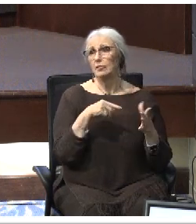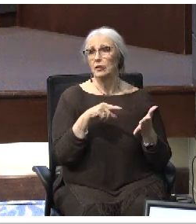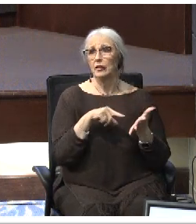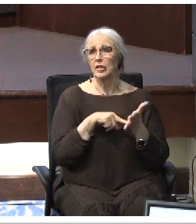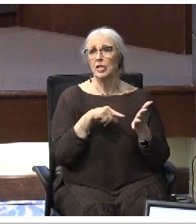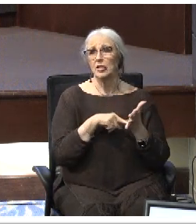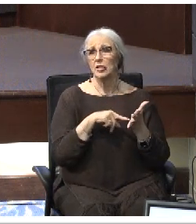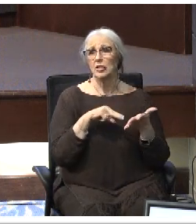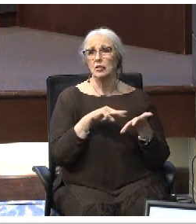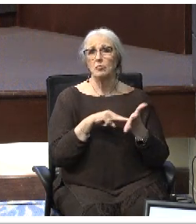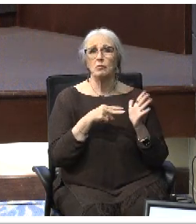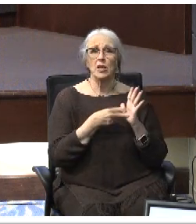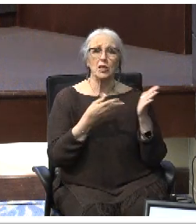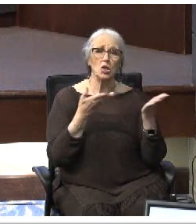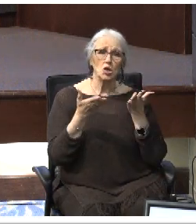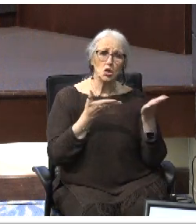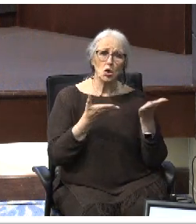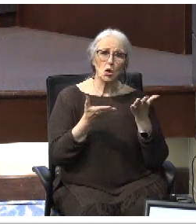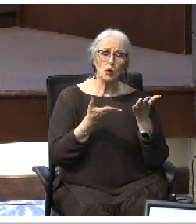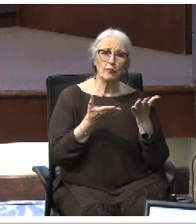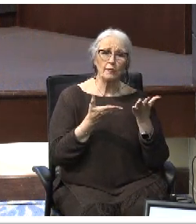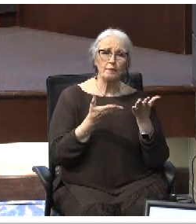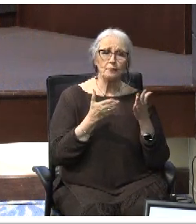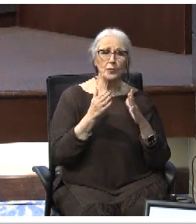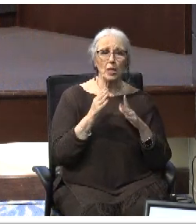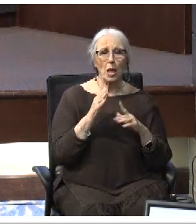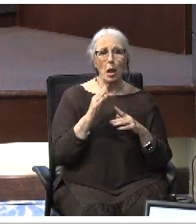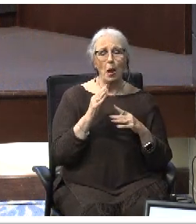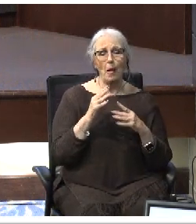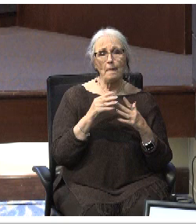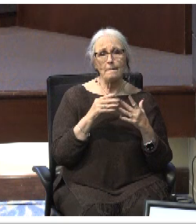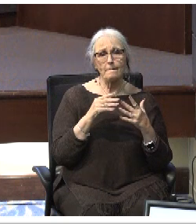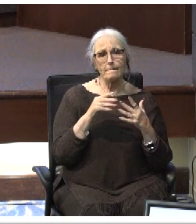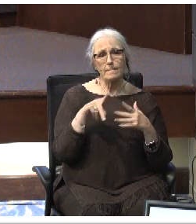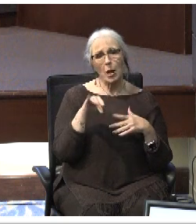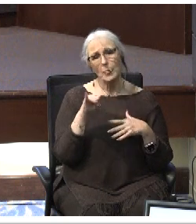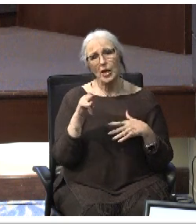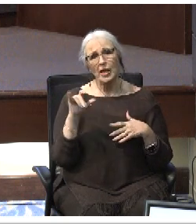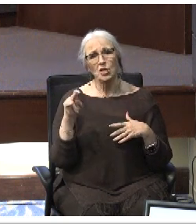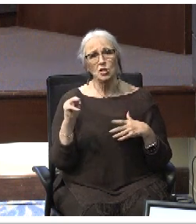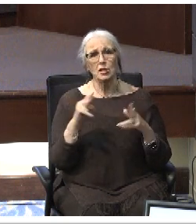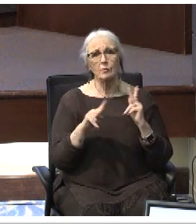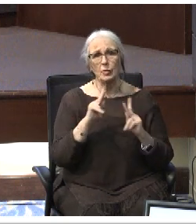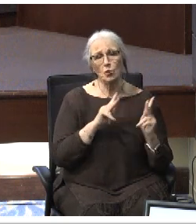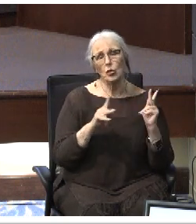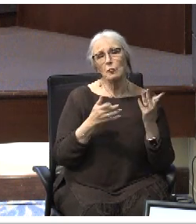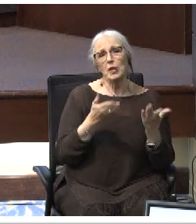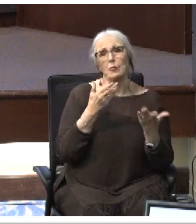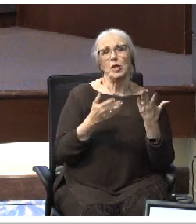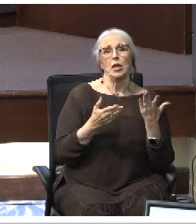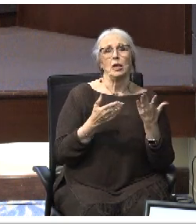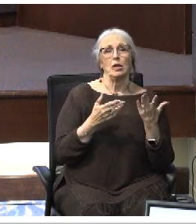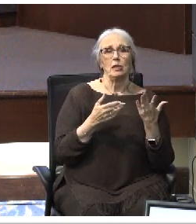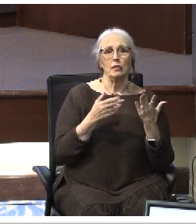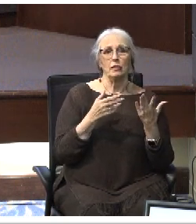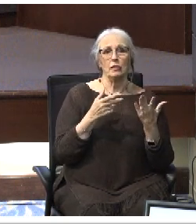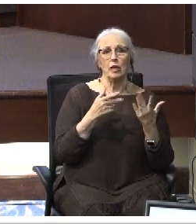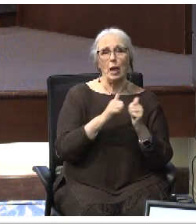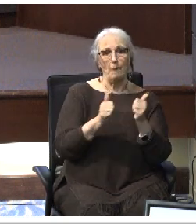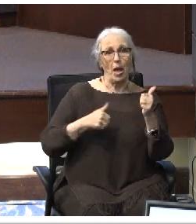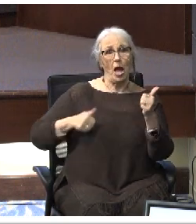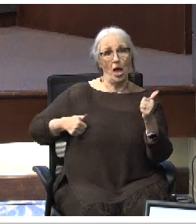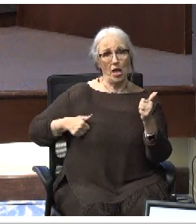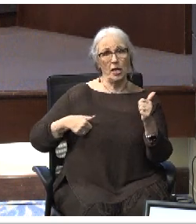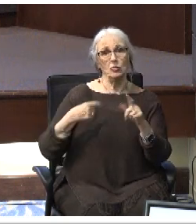to serve a population of individuals that might have found themselves behind in